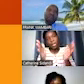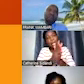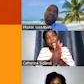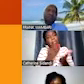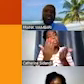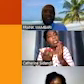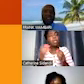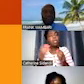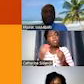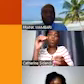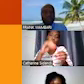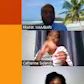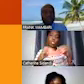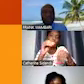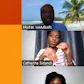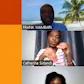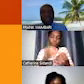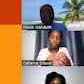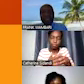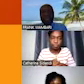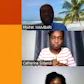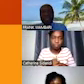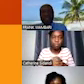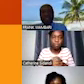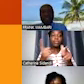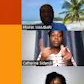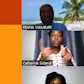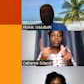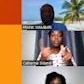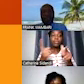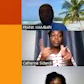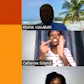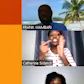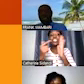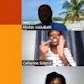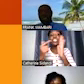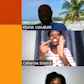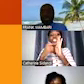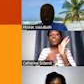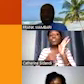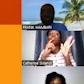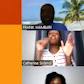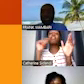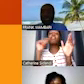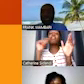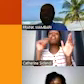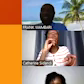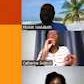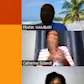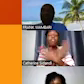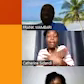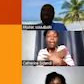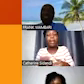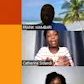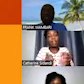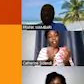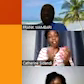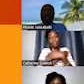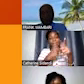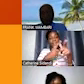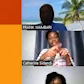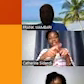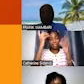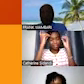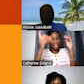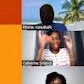contributory. Then the issue of maybe you have a boyfriend or a girlfriend and he or she decides to walk away.